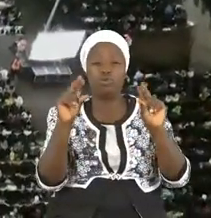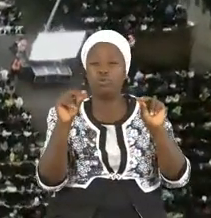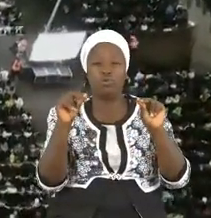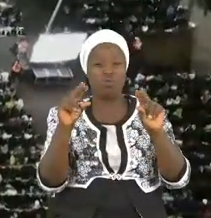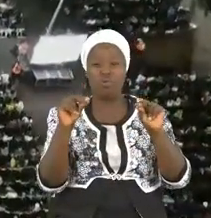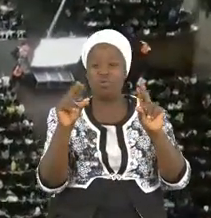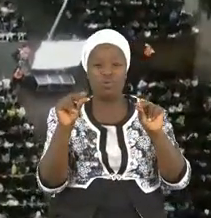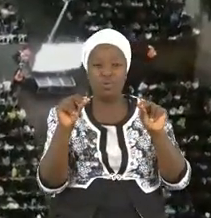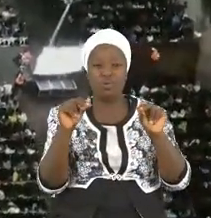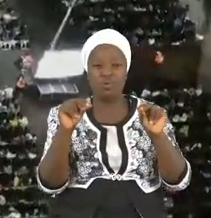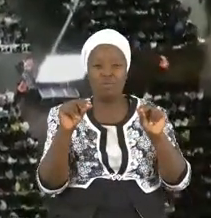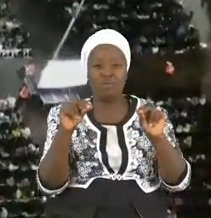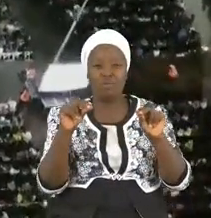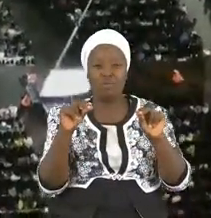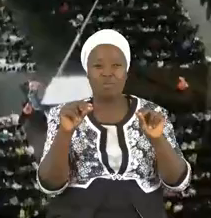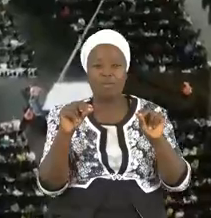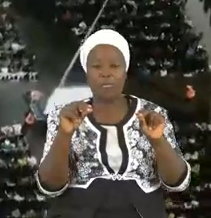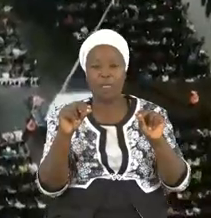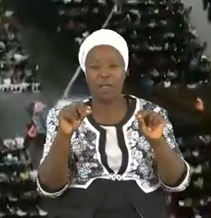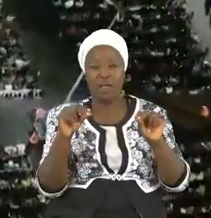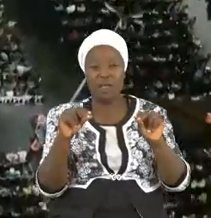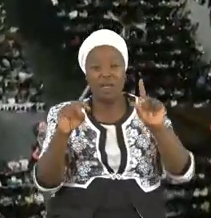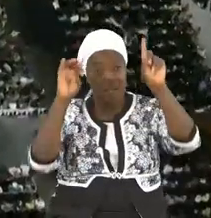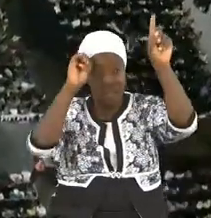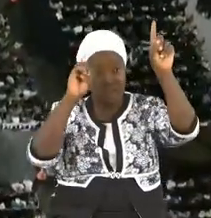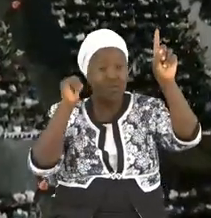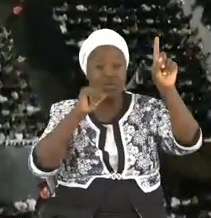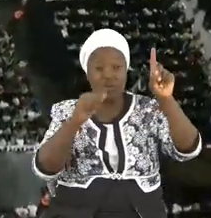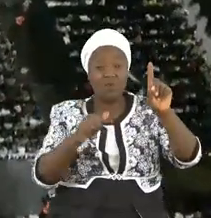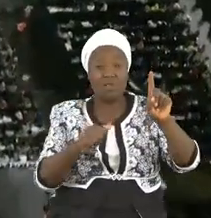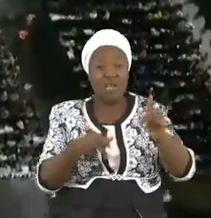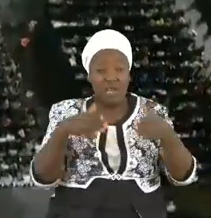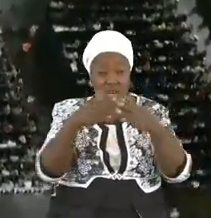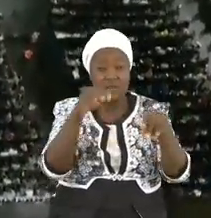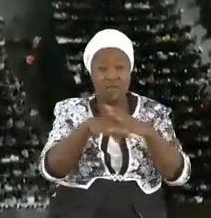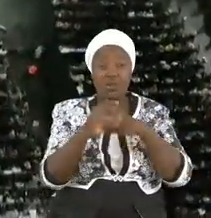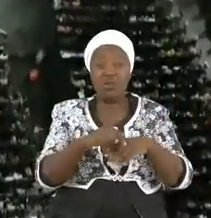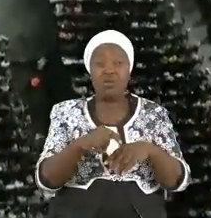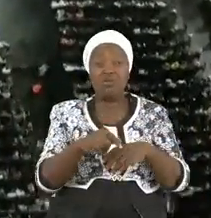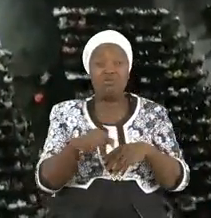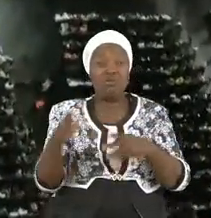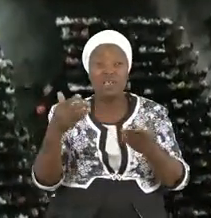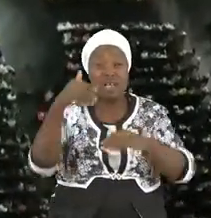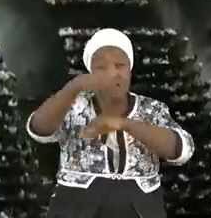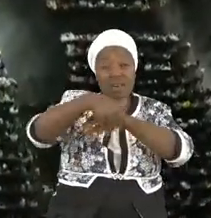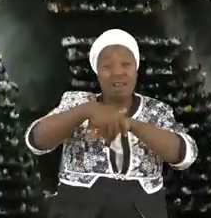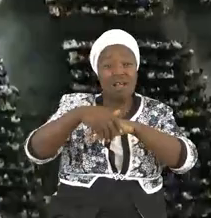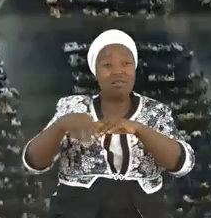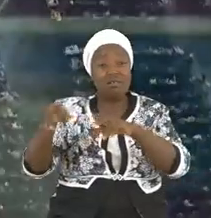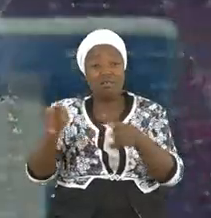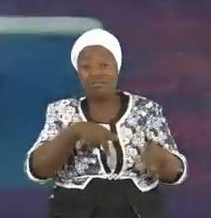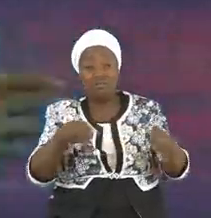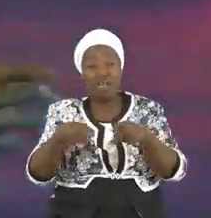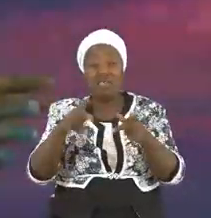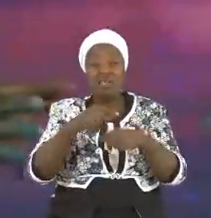you to a drinking parlor. He doesn't do that. He will not lead you to